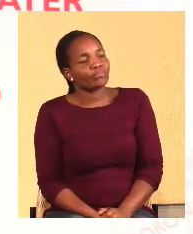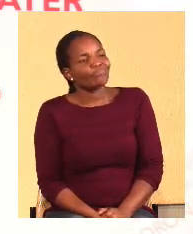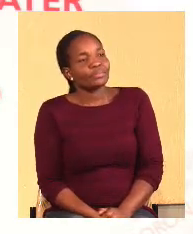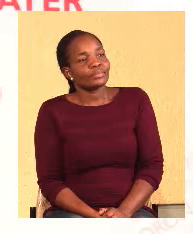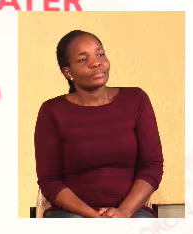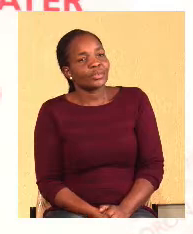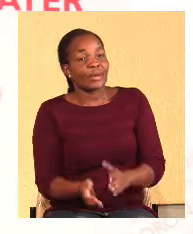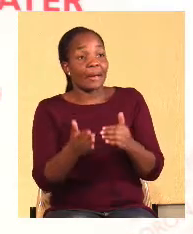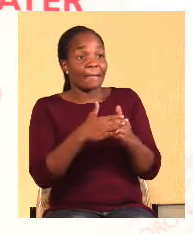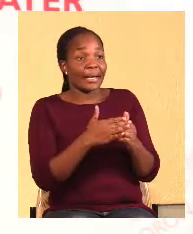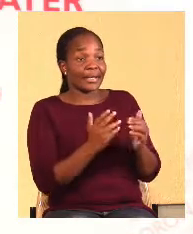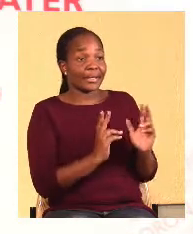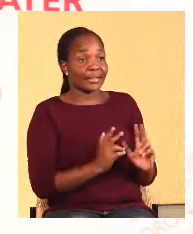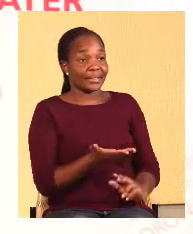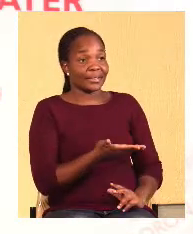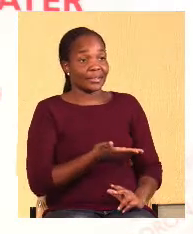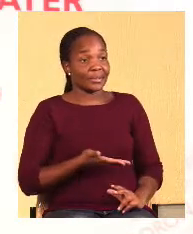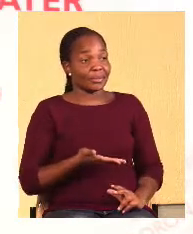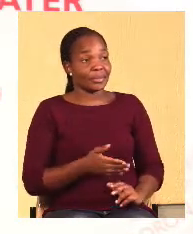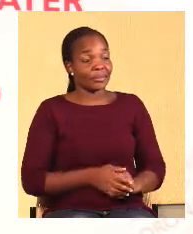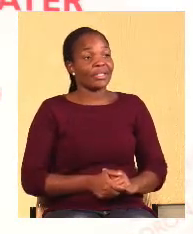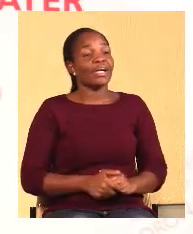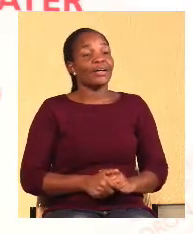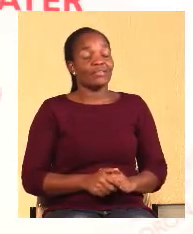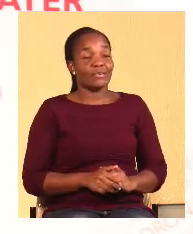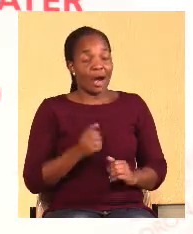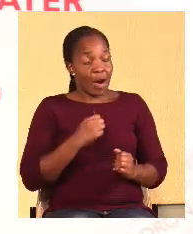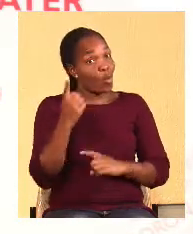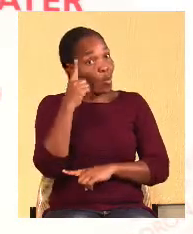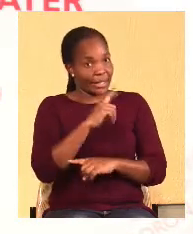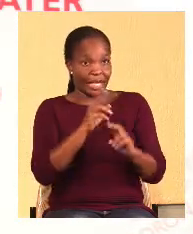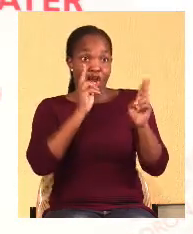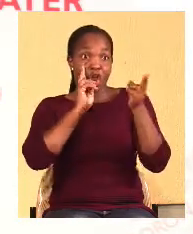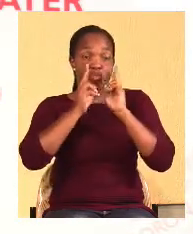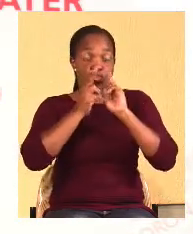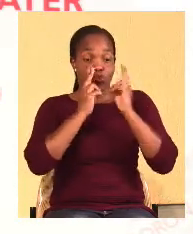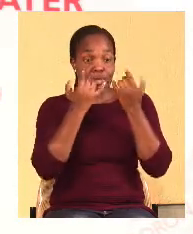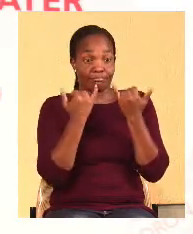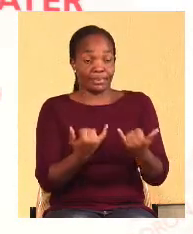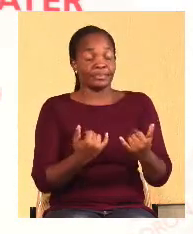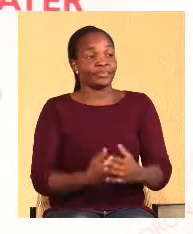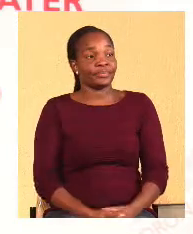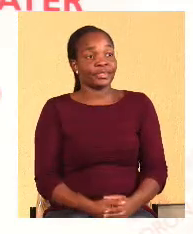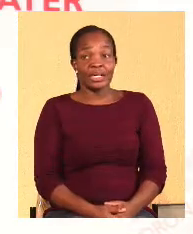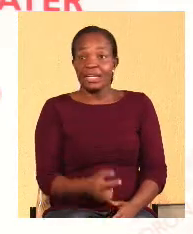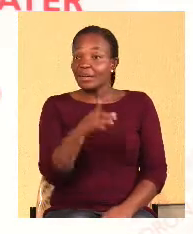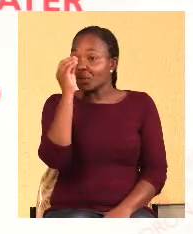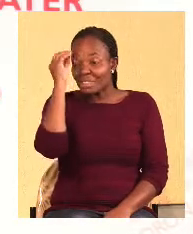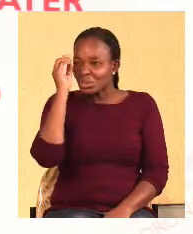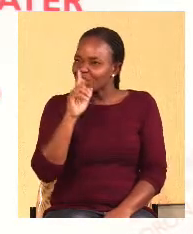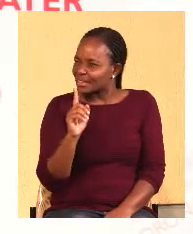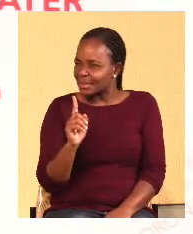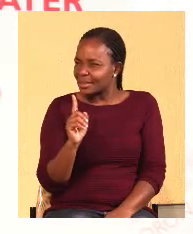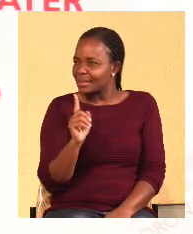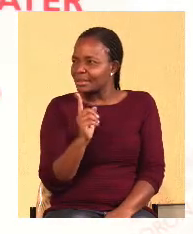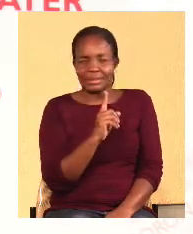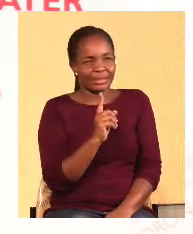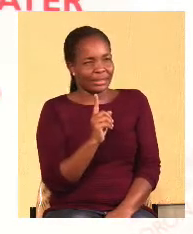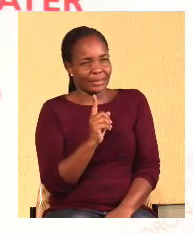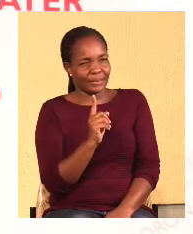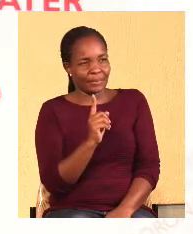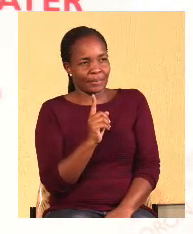We've now come to the main reason why we are here. As we all know that as of